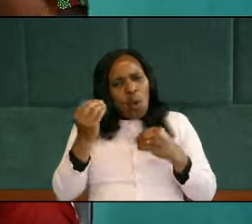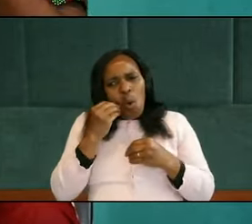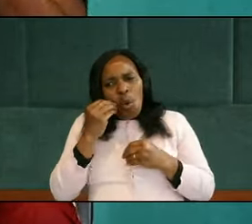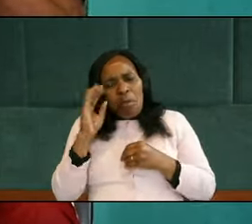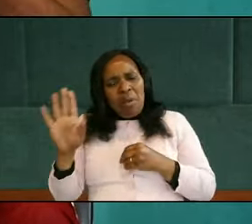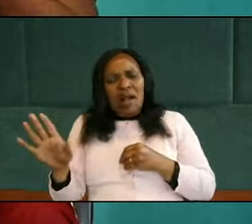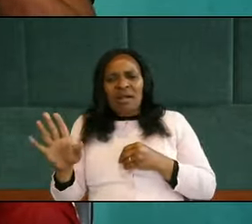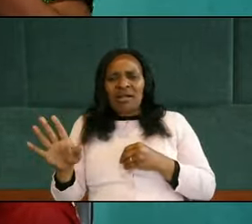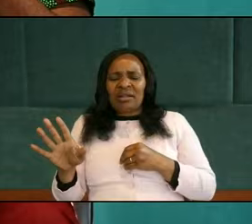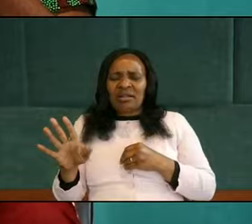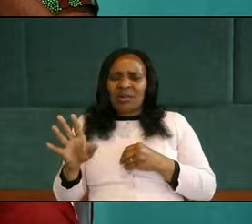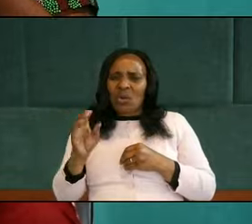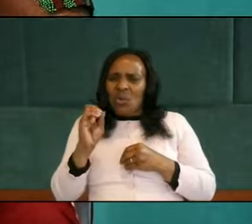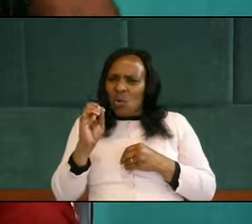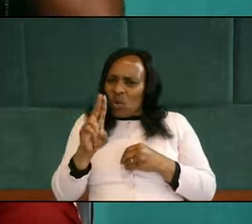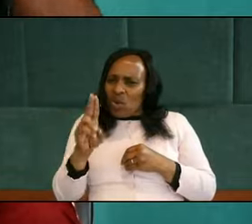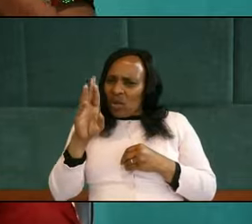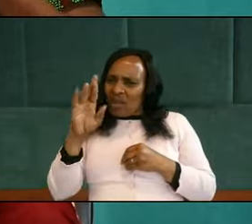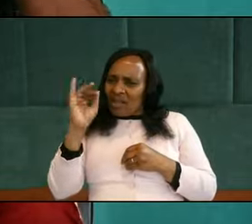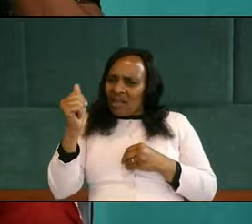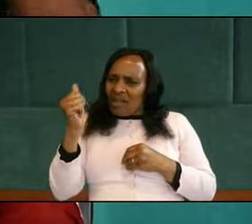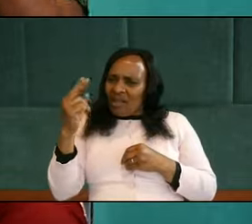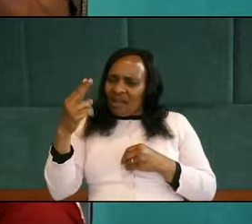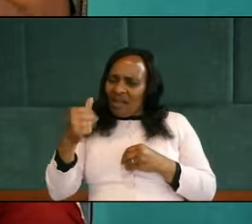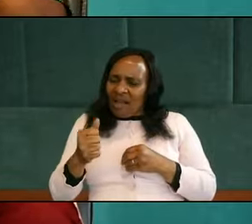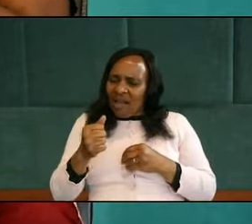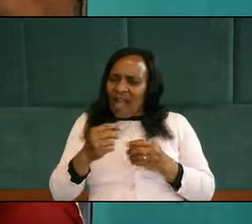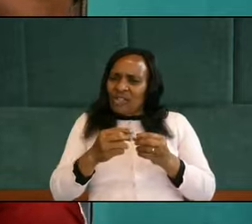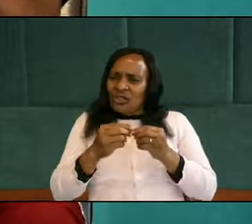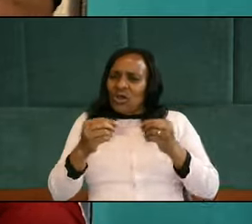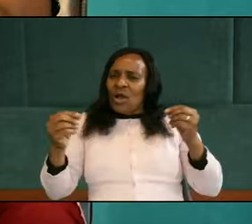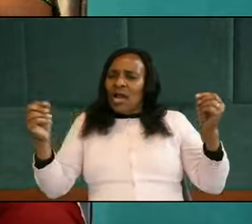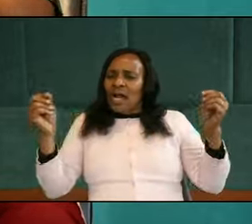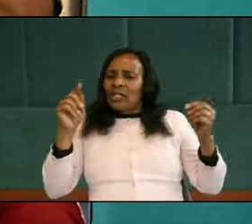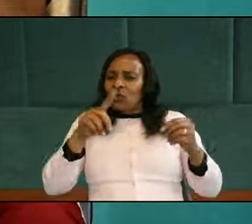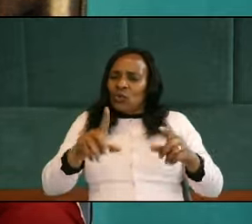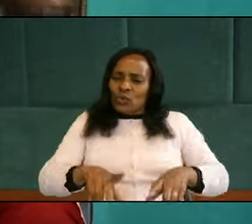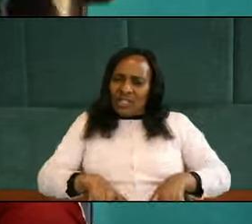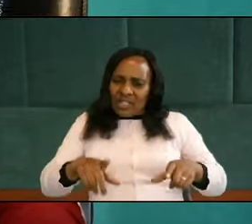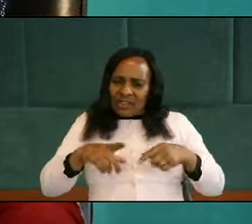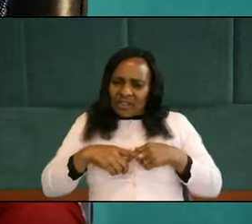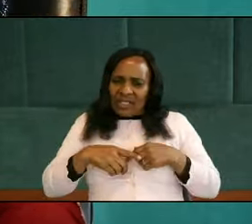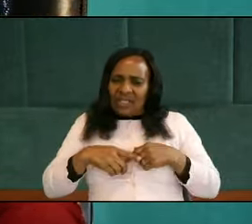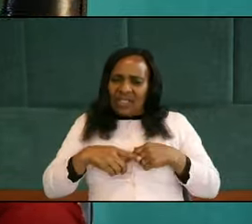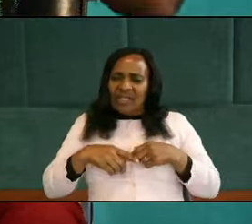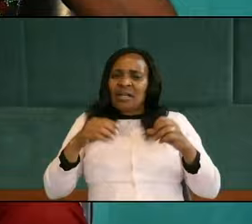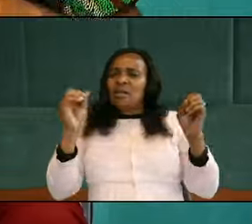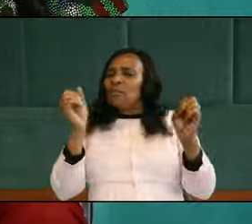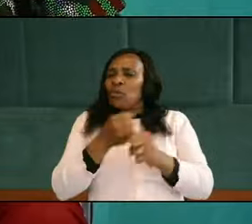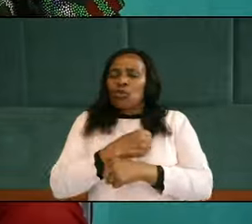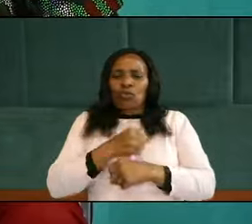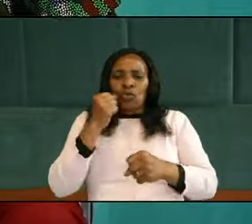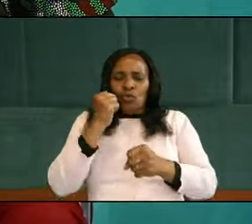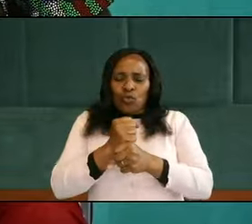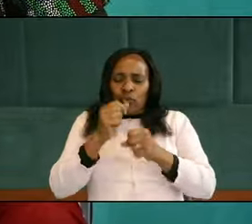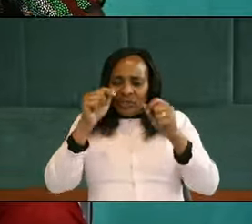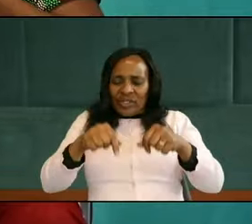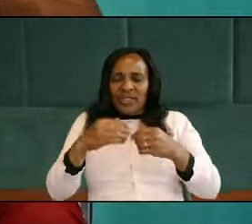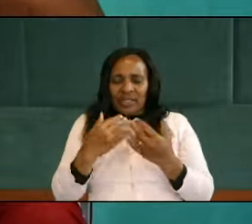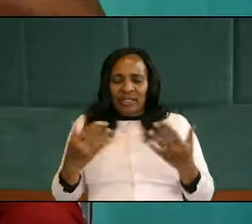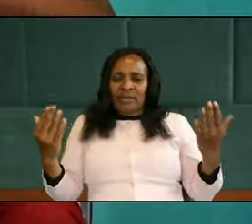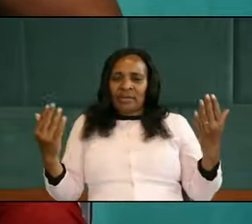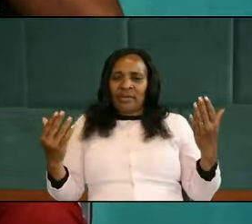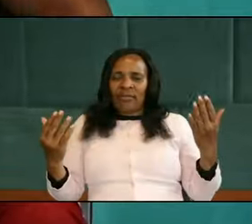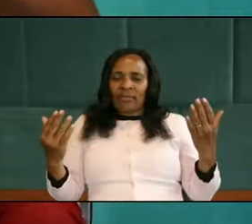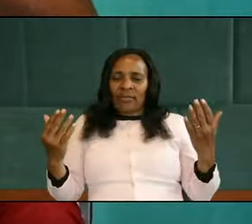house? Then Uriah is like very firm. He's like, as long as you live and your soul lives, I cannot do this thing. Yes. While